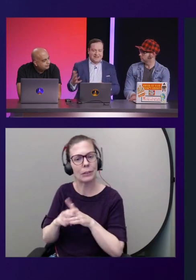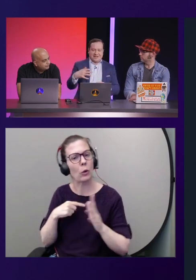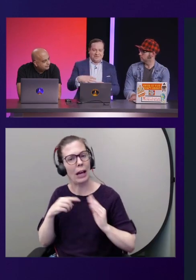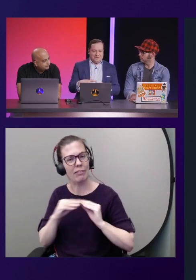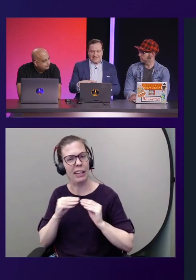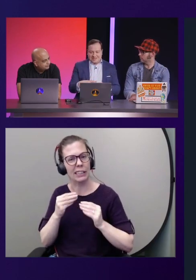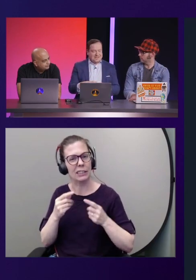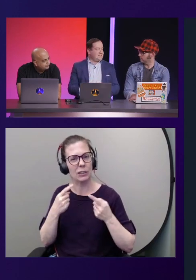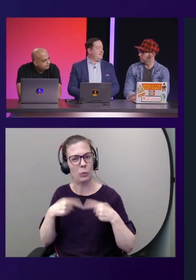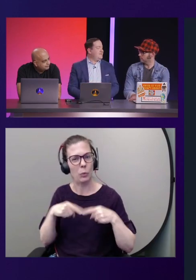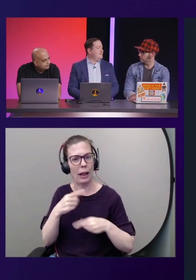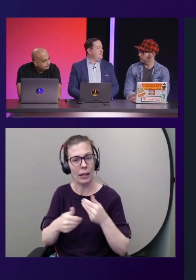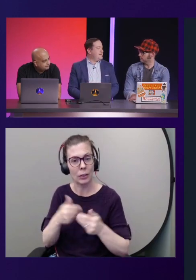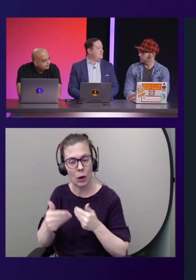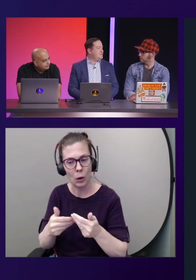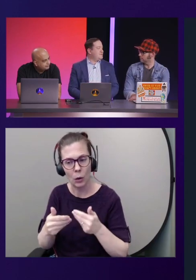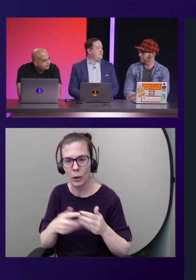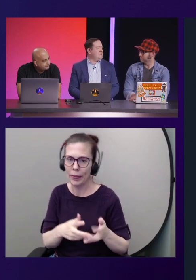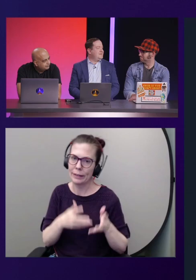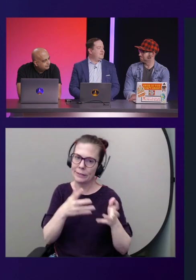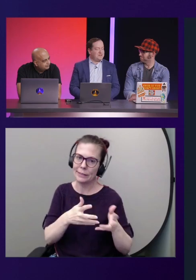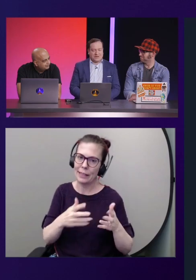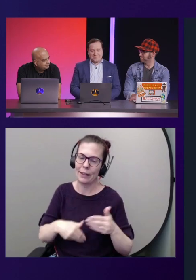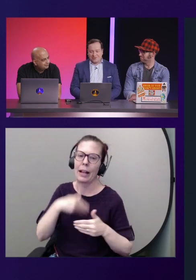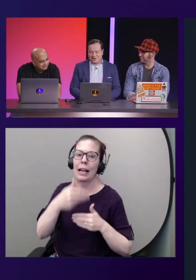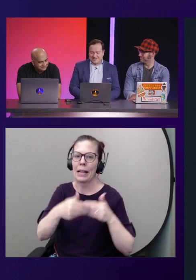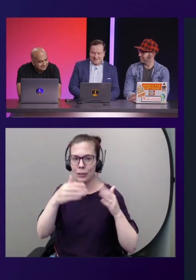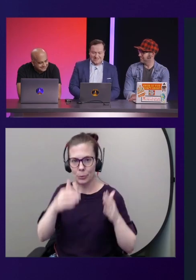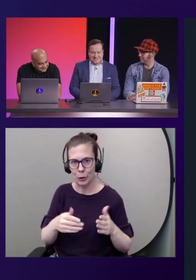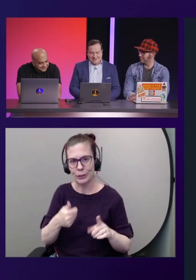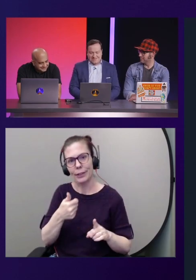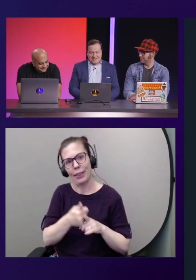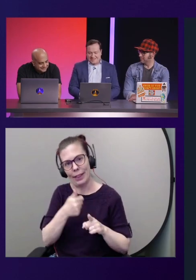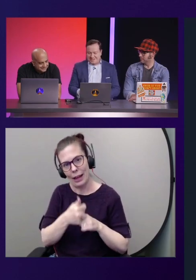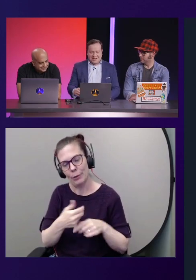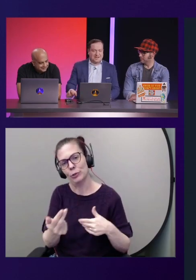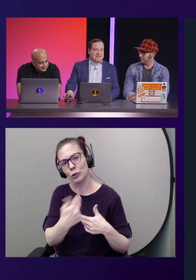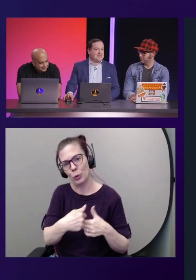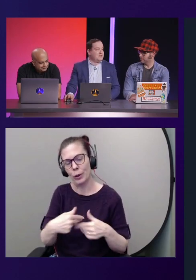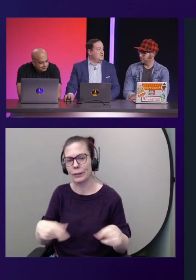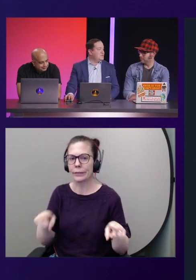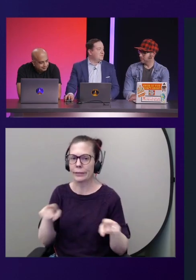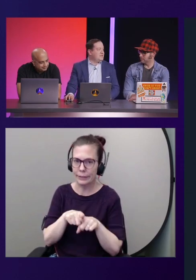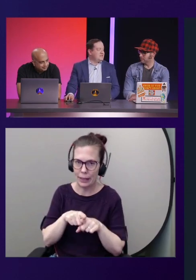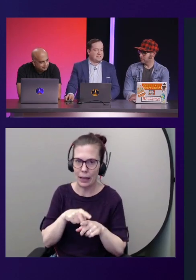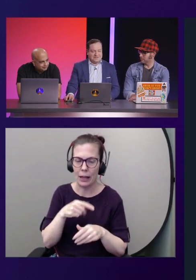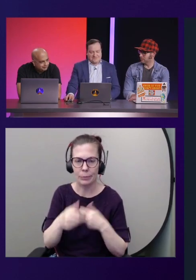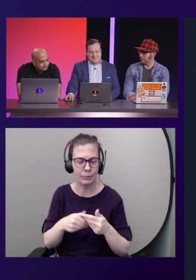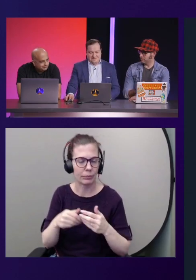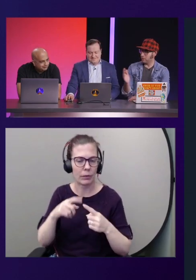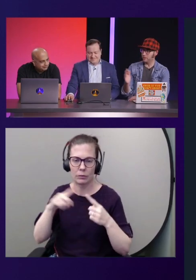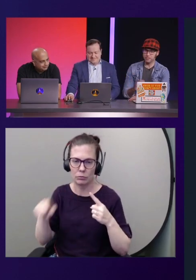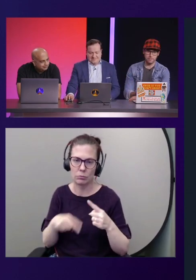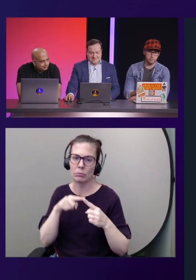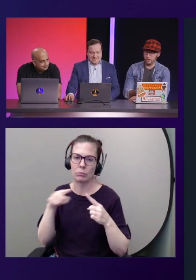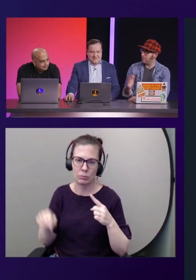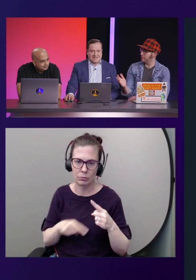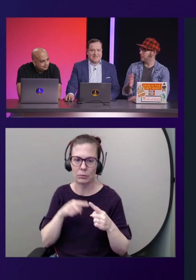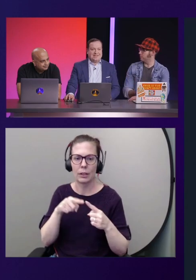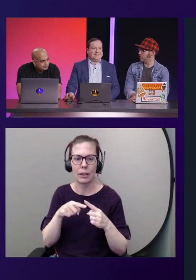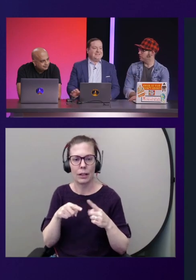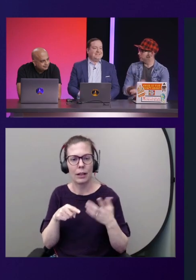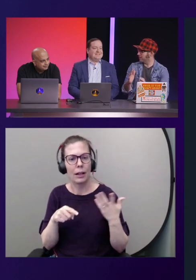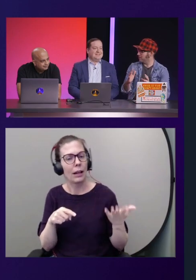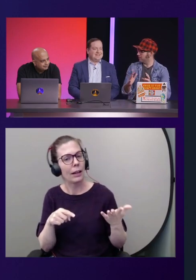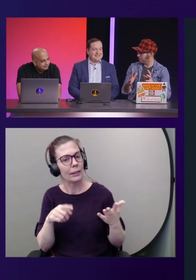then it sits there until the next person, onboards and does the same thing, and the cycle just repeats itself. You're a very